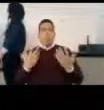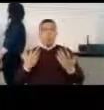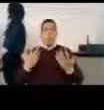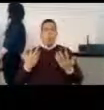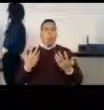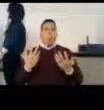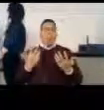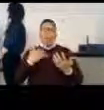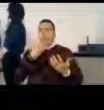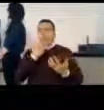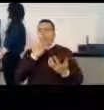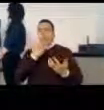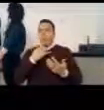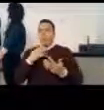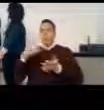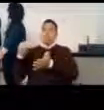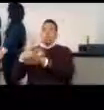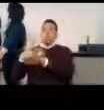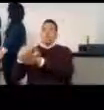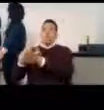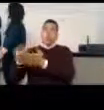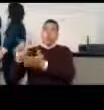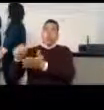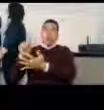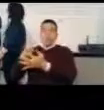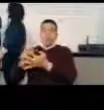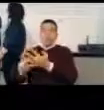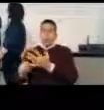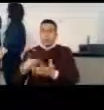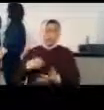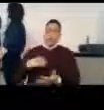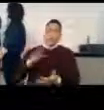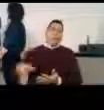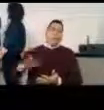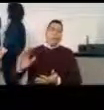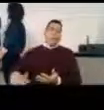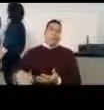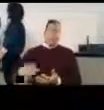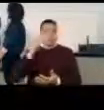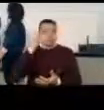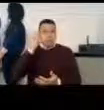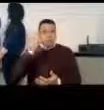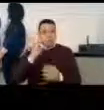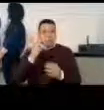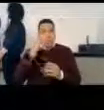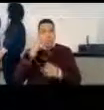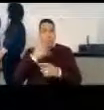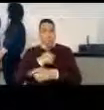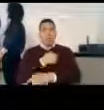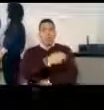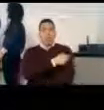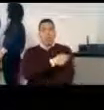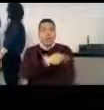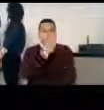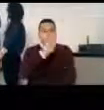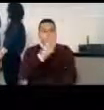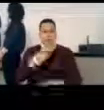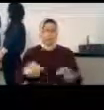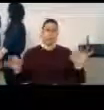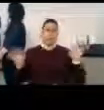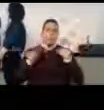supposed to be taken, as prescribed by our doctor. But it's really important for a high blood pressure medication, for a